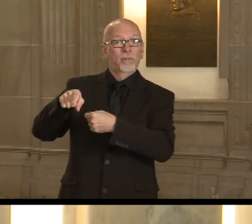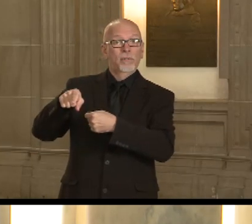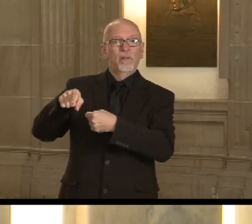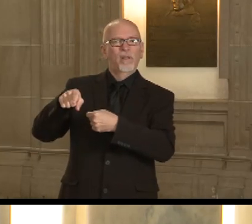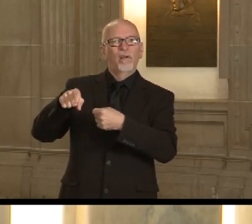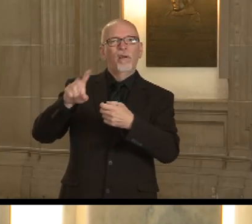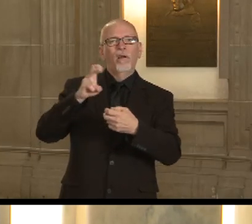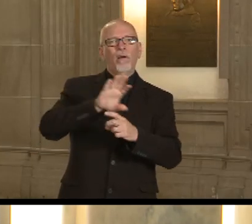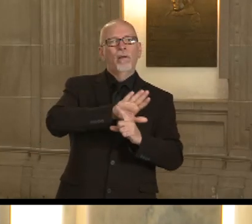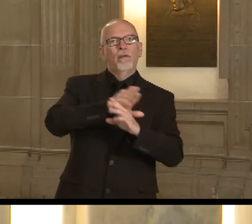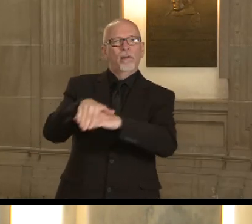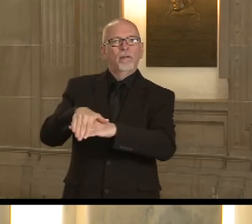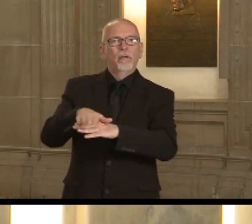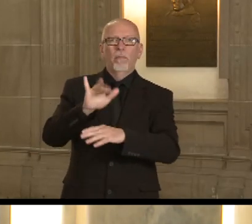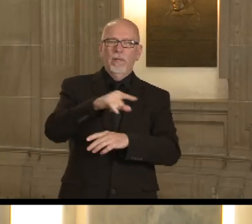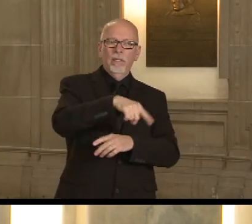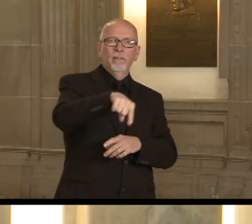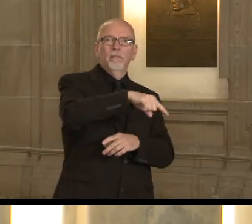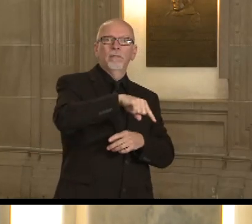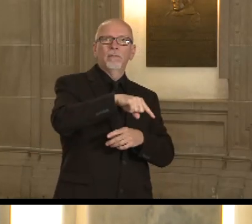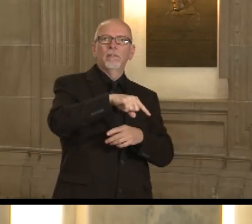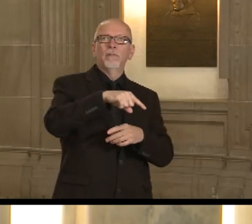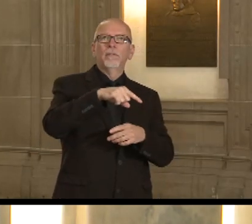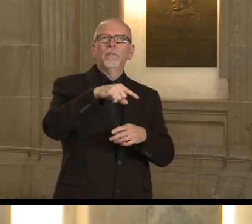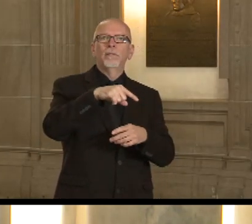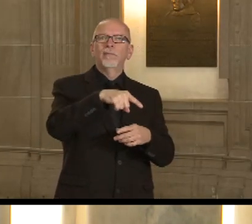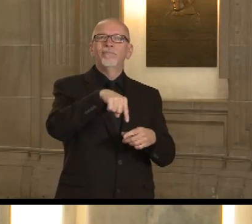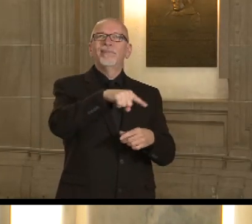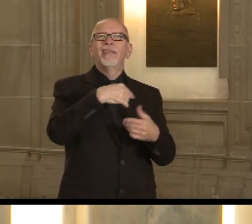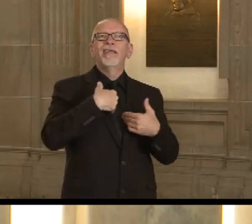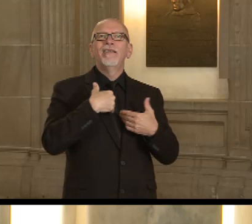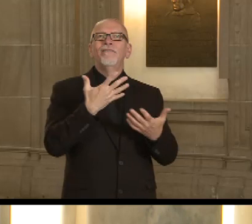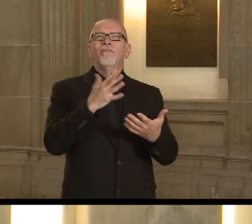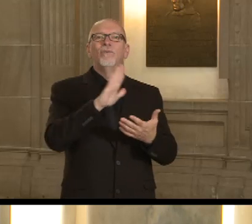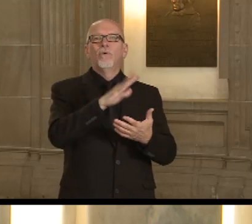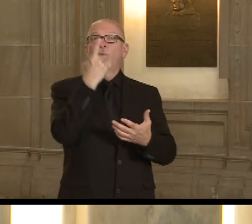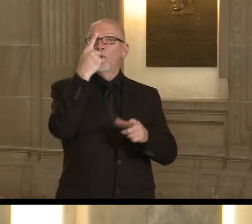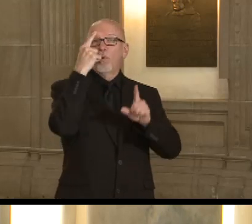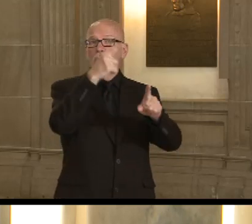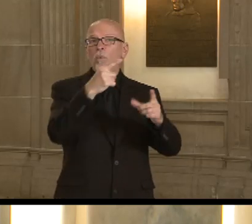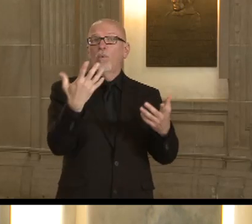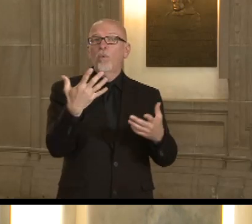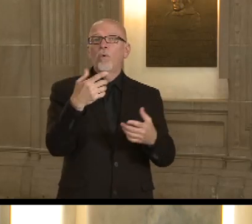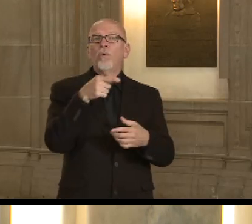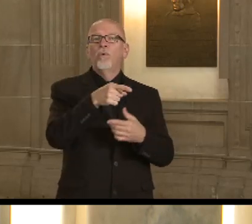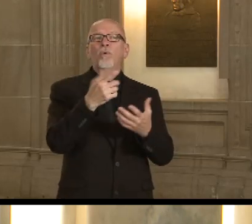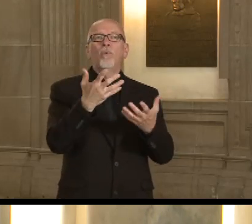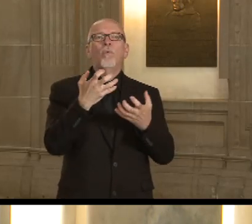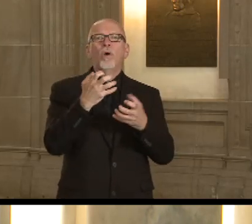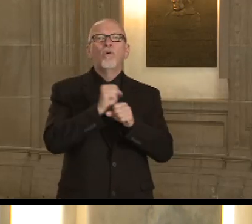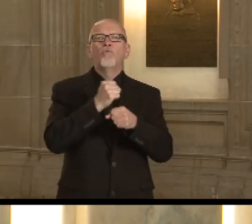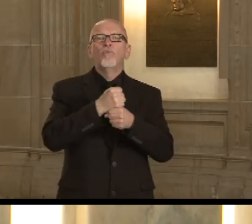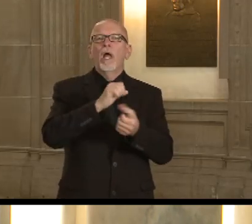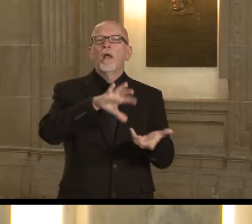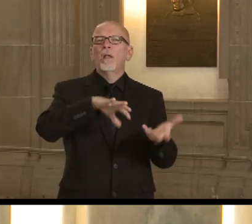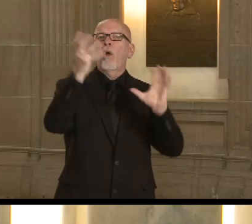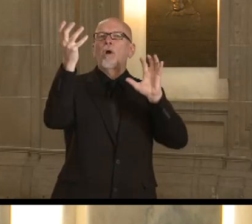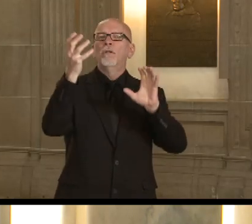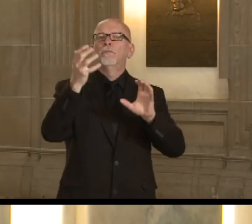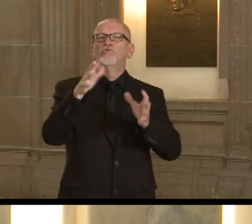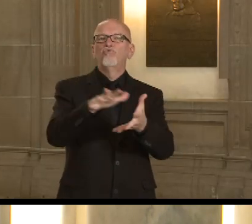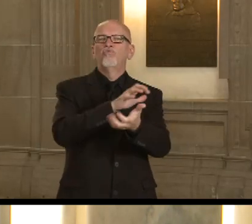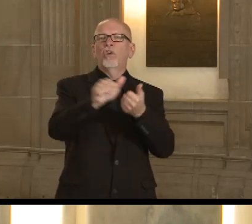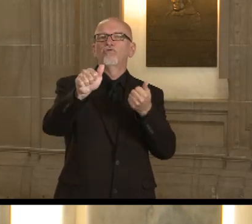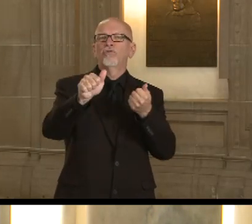hijacked by those who have only one goal in mind, and that is to create chaos and